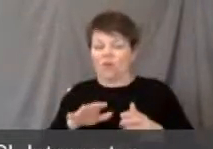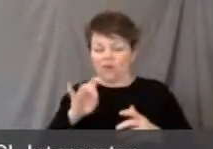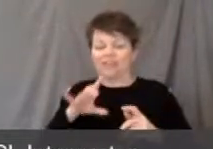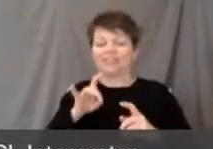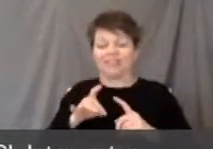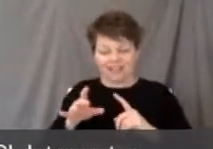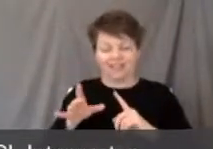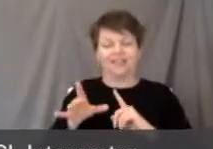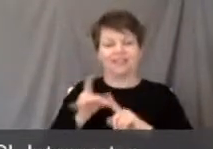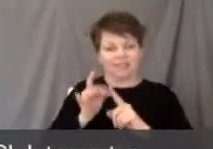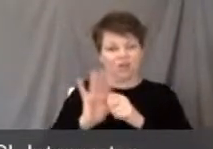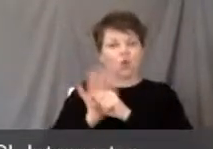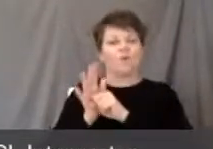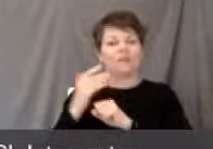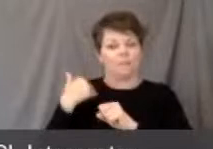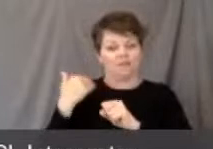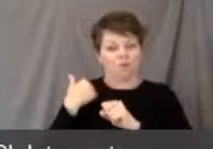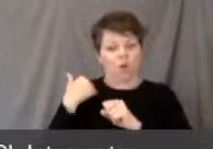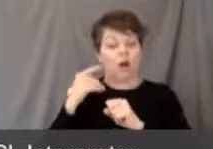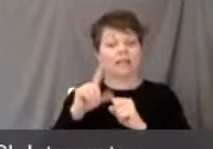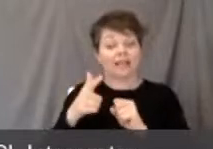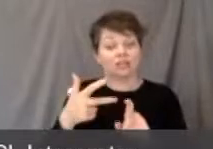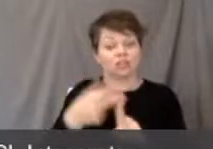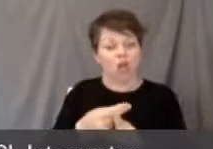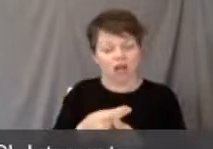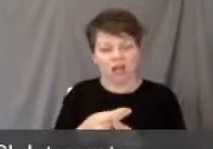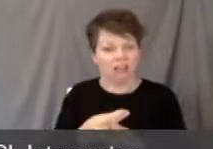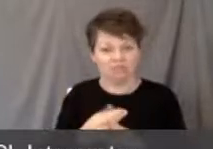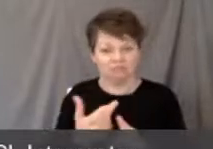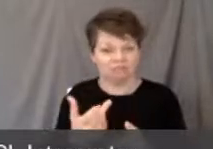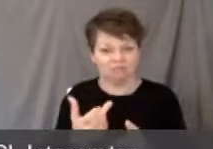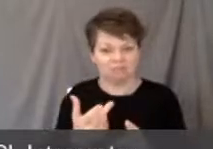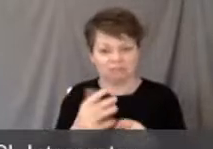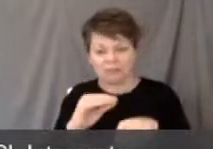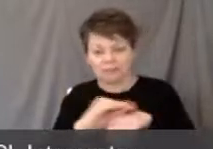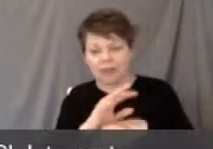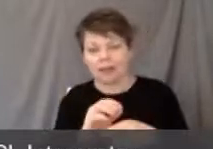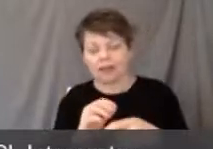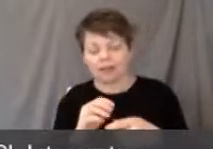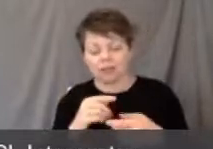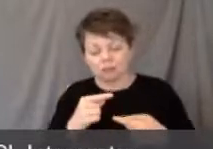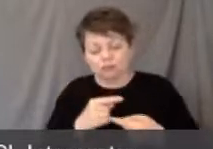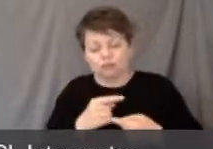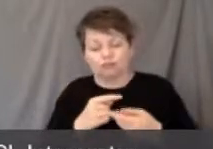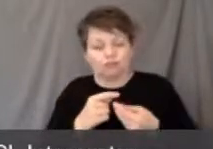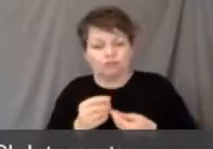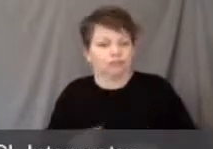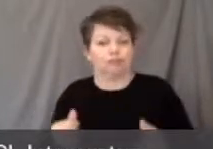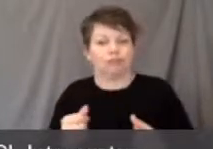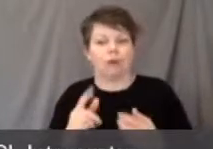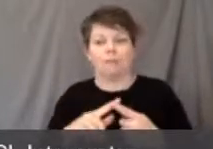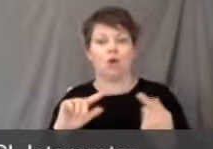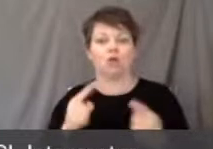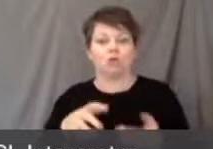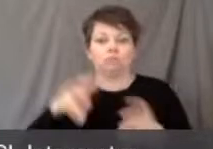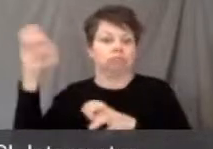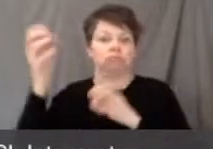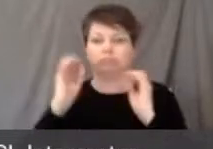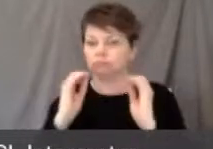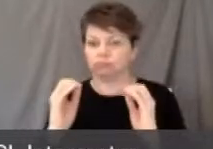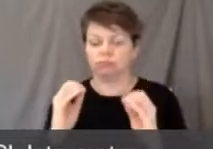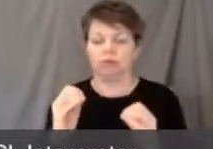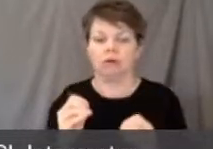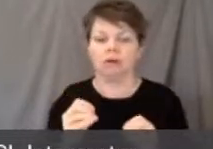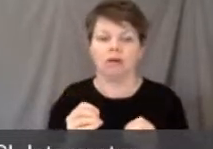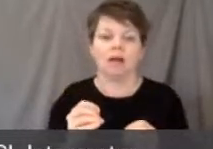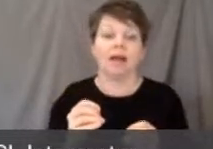have suffered no ill consequences. So I think we can probably infer that there's no issues, but I can't say that there's